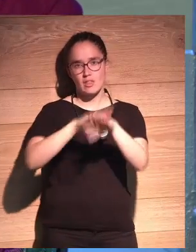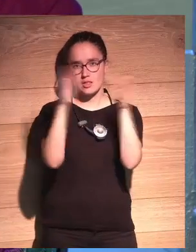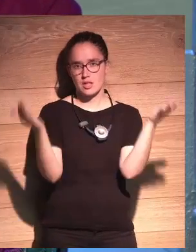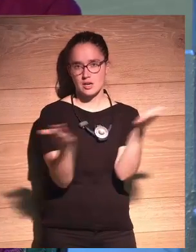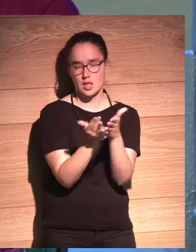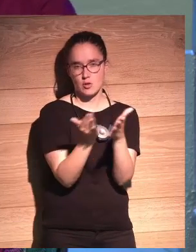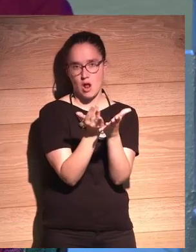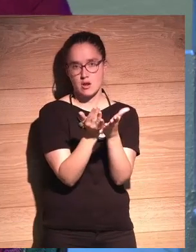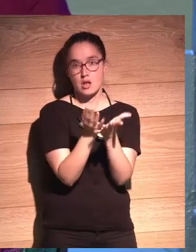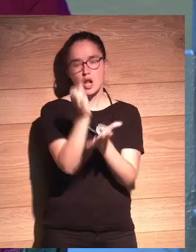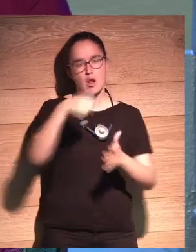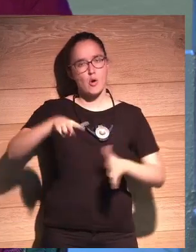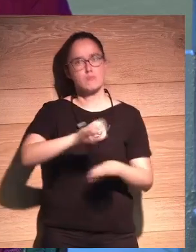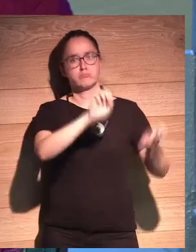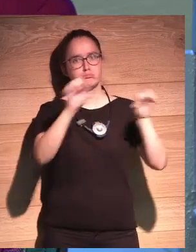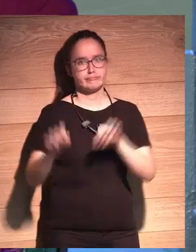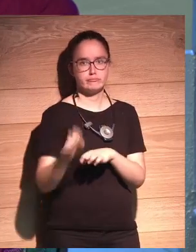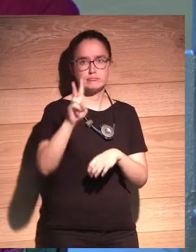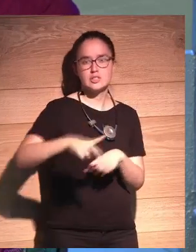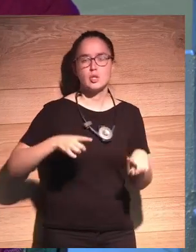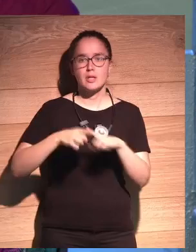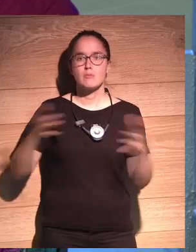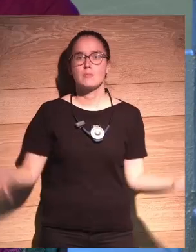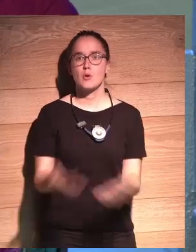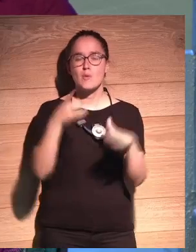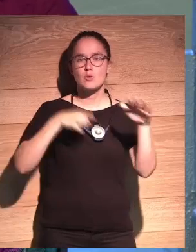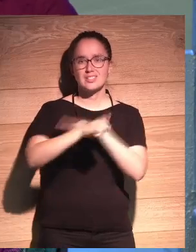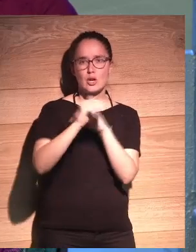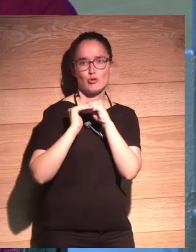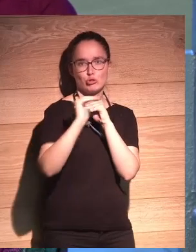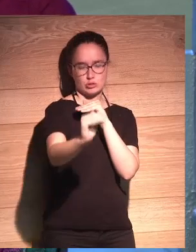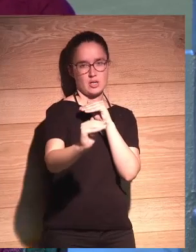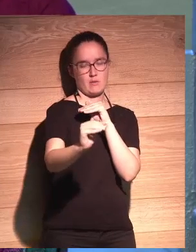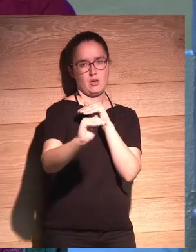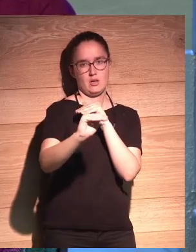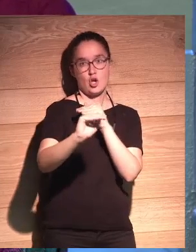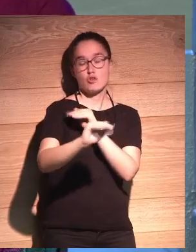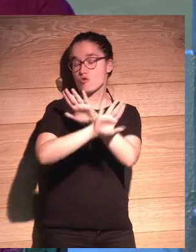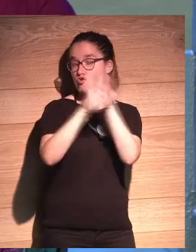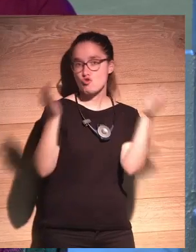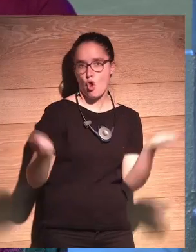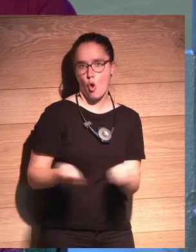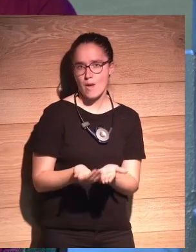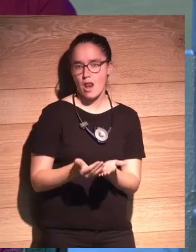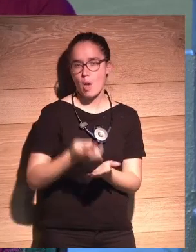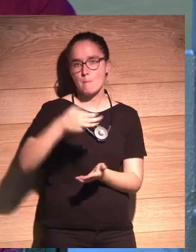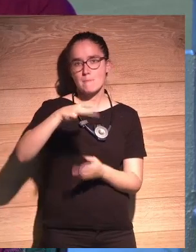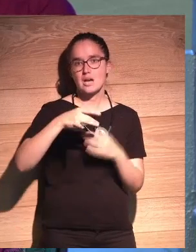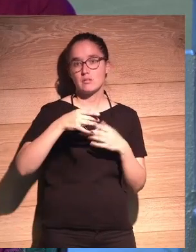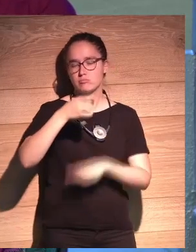Development Solutions Network. It is an international network sponsored by United Nations to be able to promote